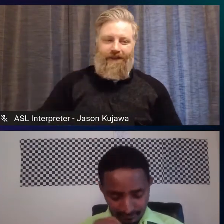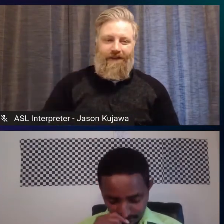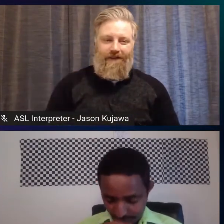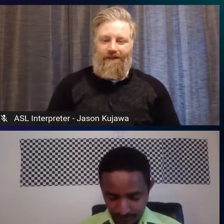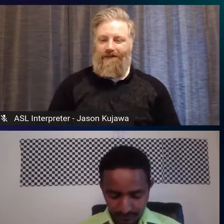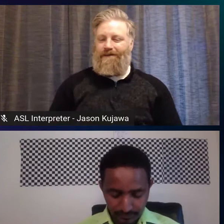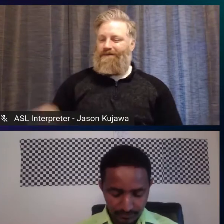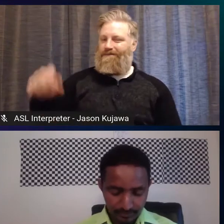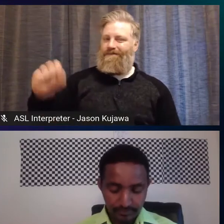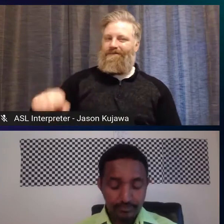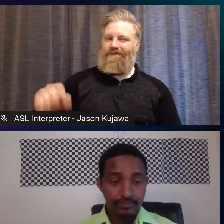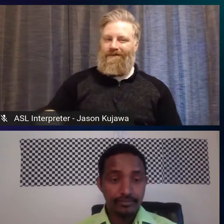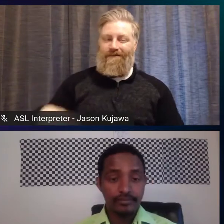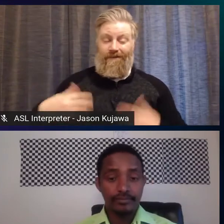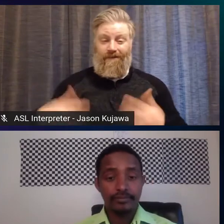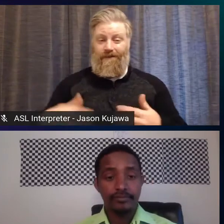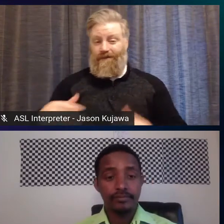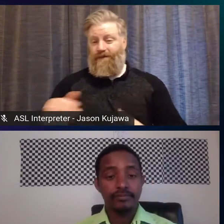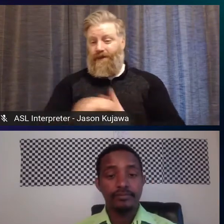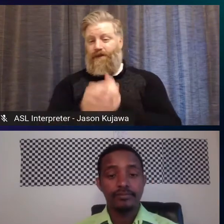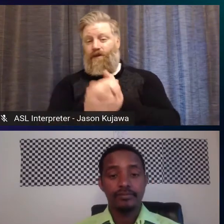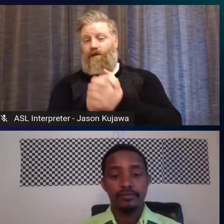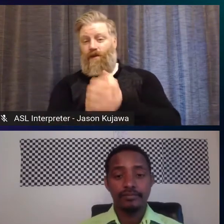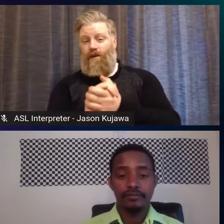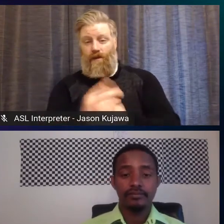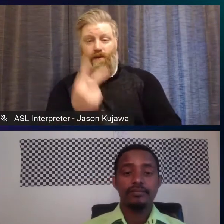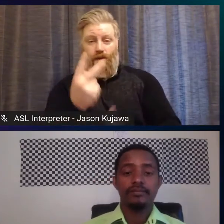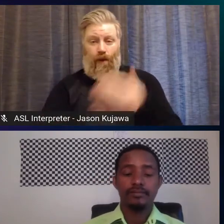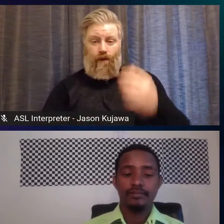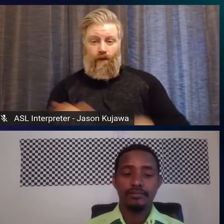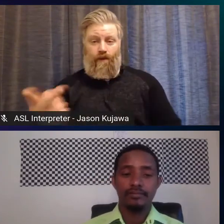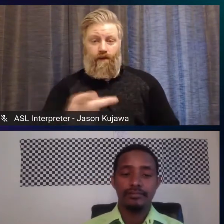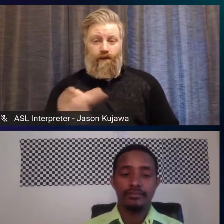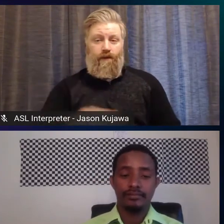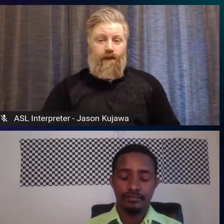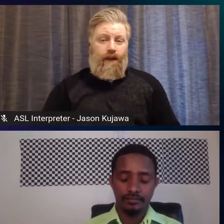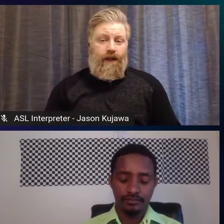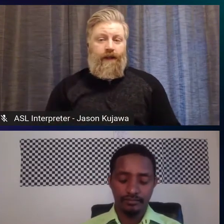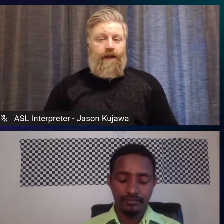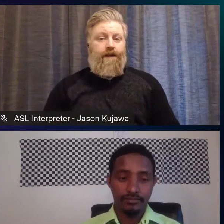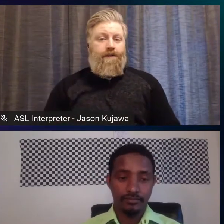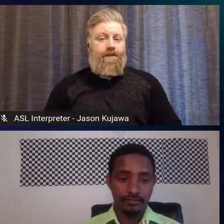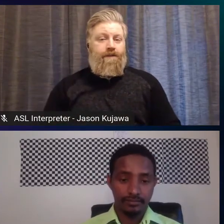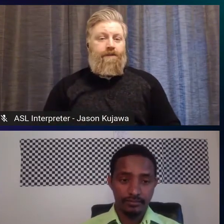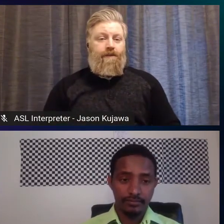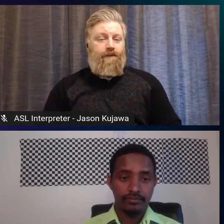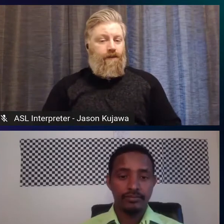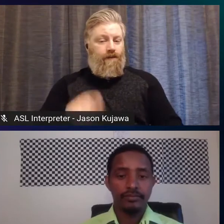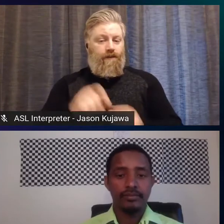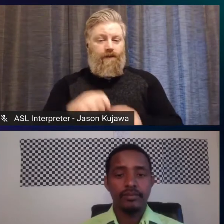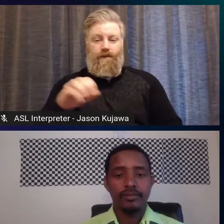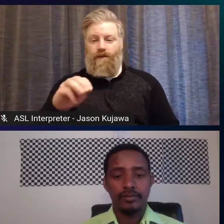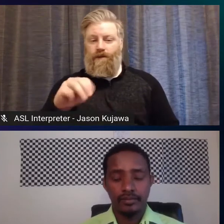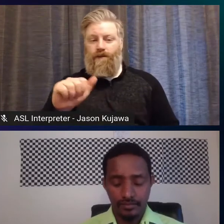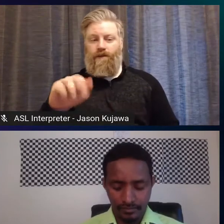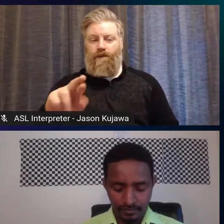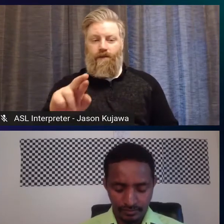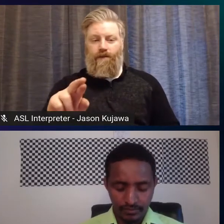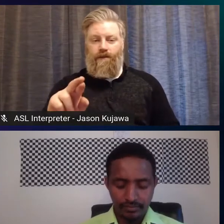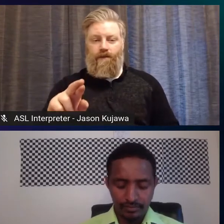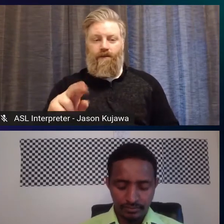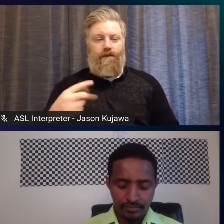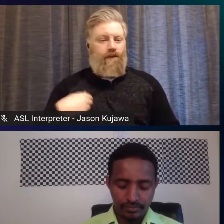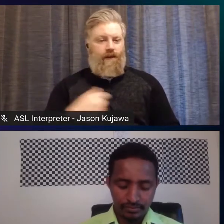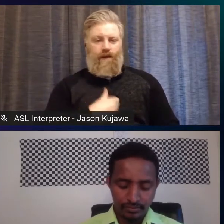Absolutely, man. Well, I want to say congratulations to you both. And I want to say especially, Omar, that we all